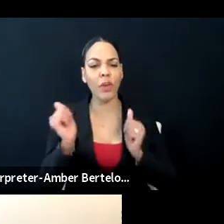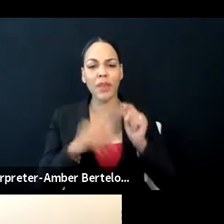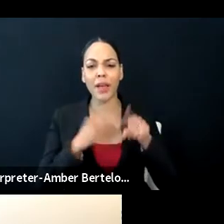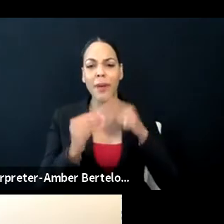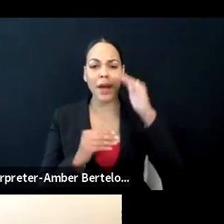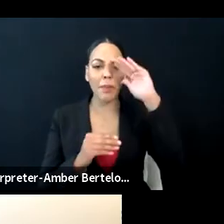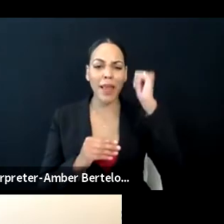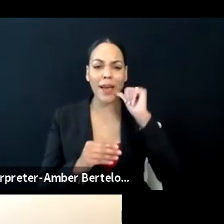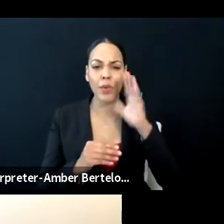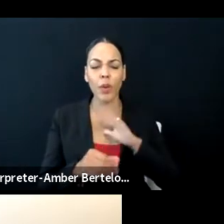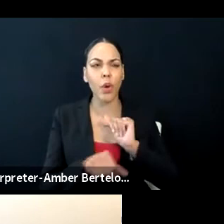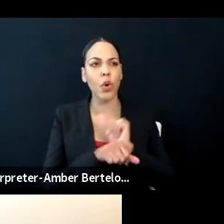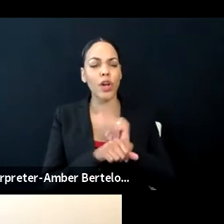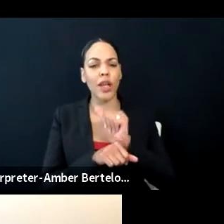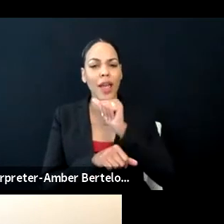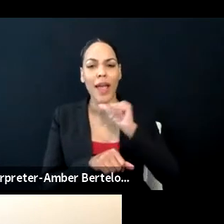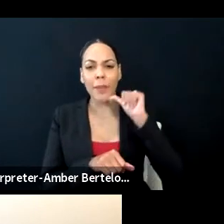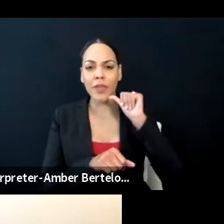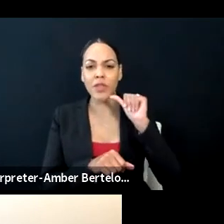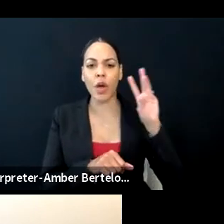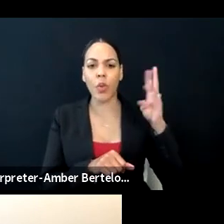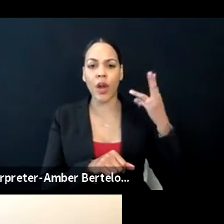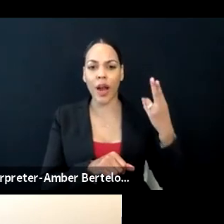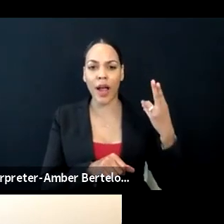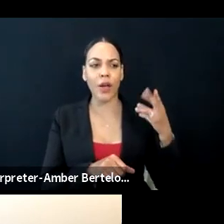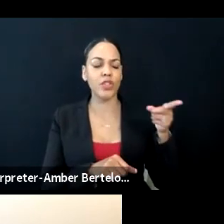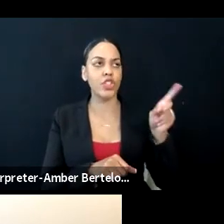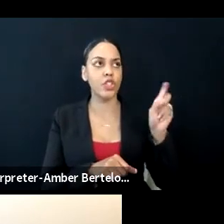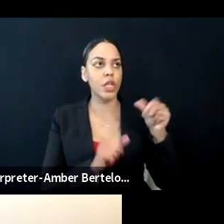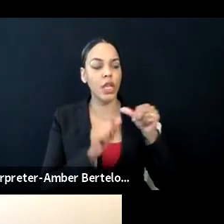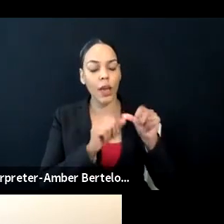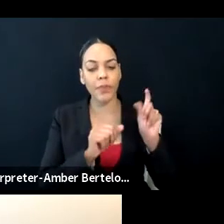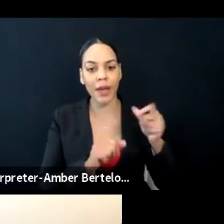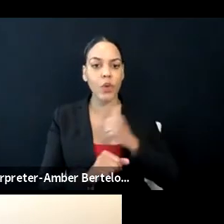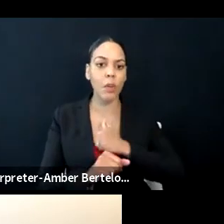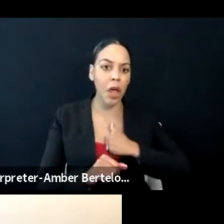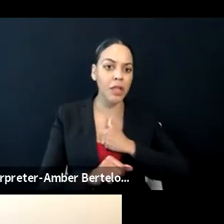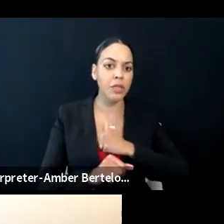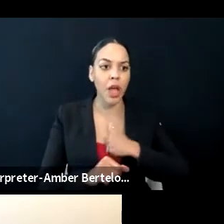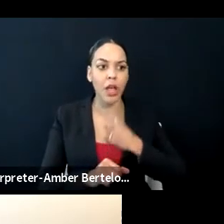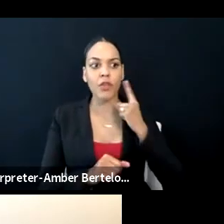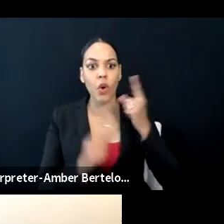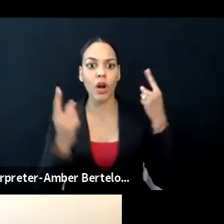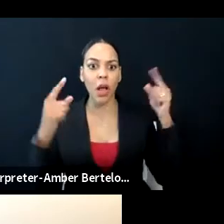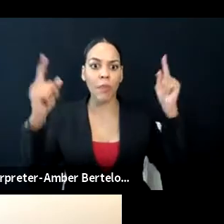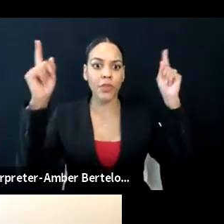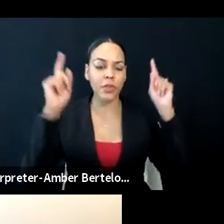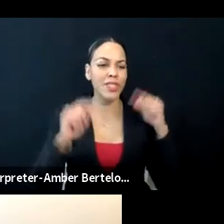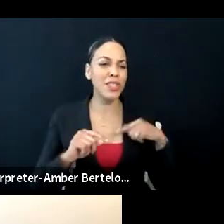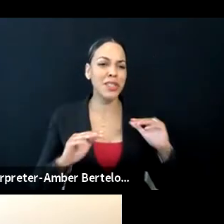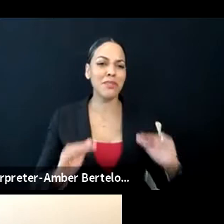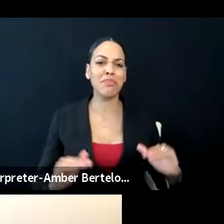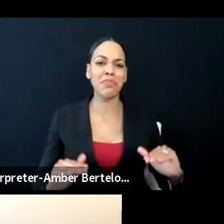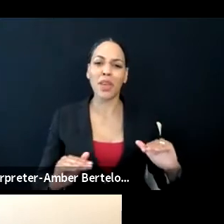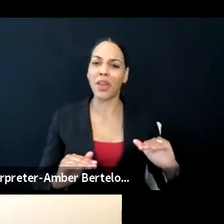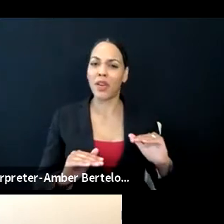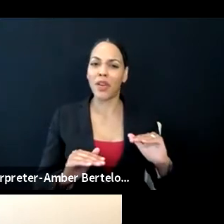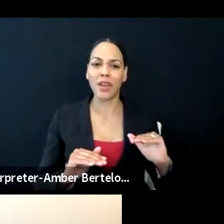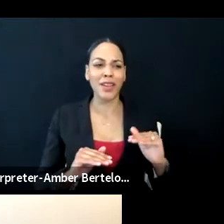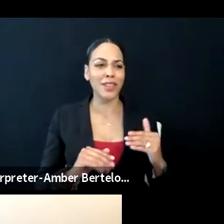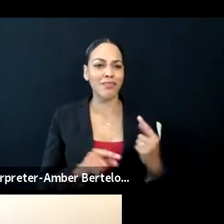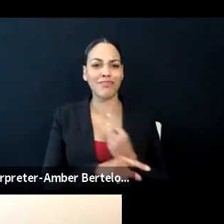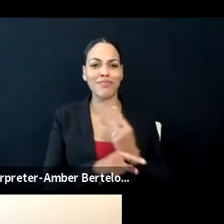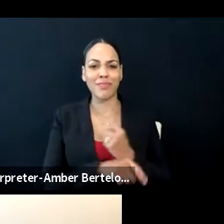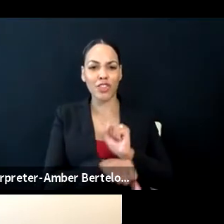in like an Amazon warehouse. And she kept having to apologize for her accomplishments. Here she is at like the lowest of the low jobs, but she happens to